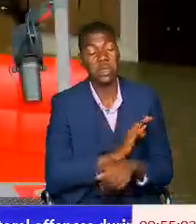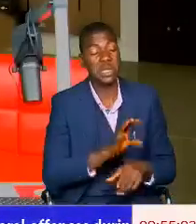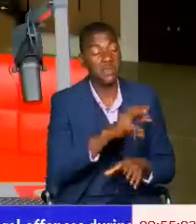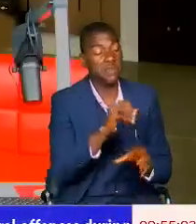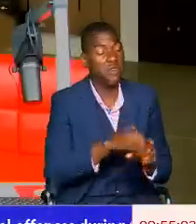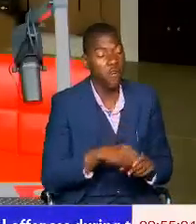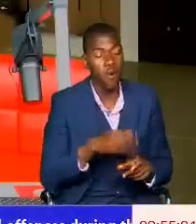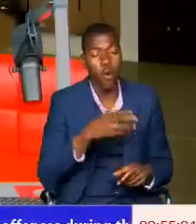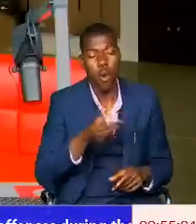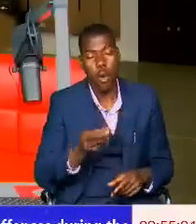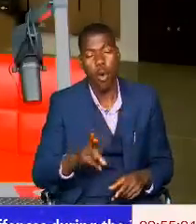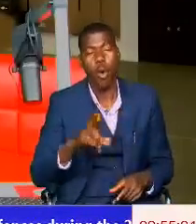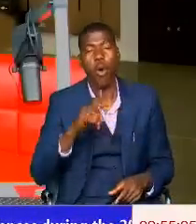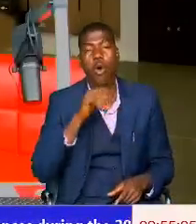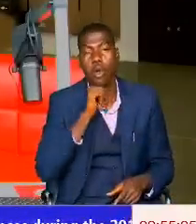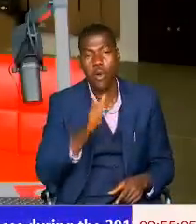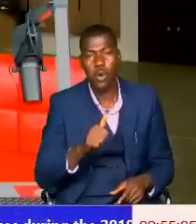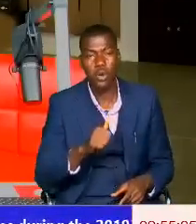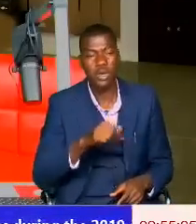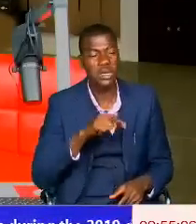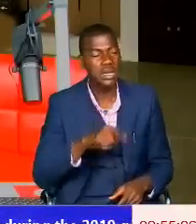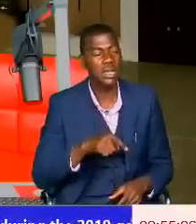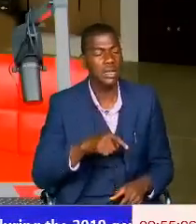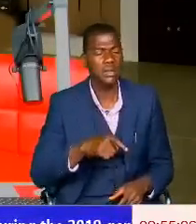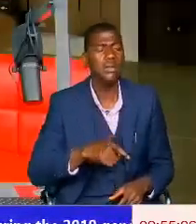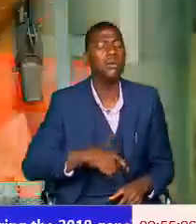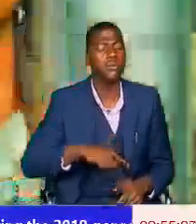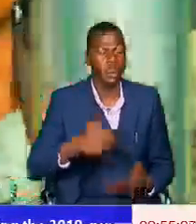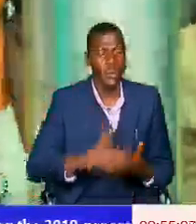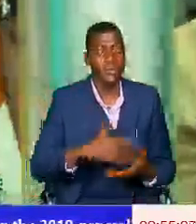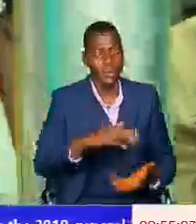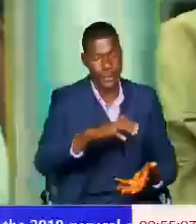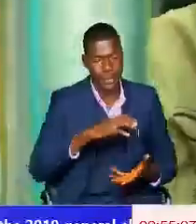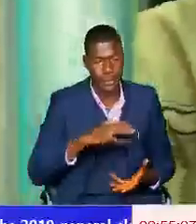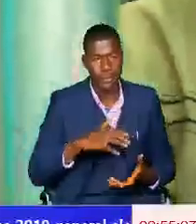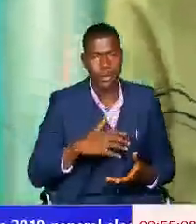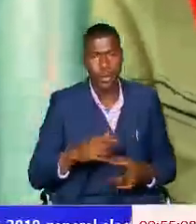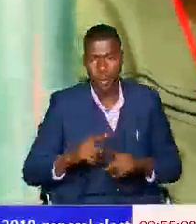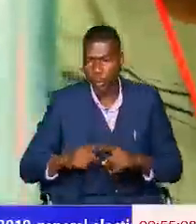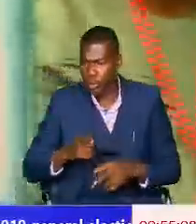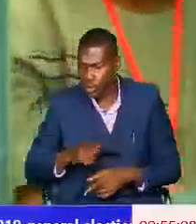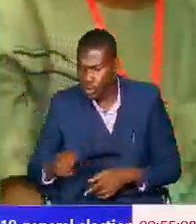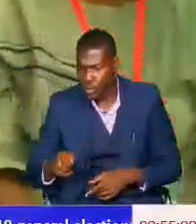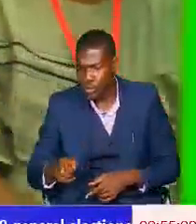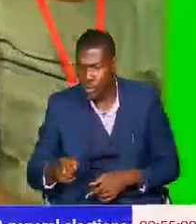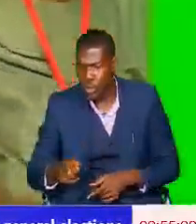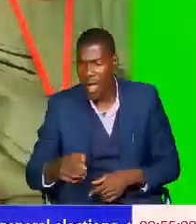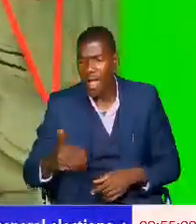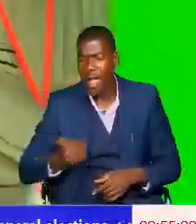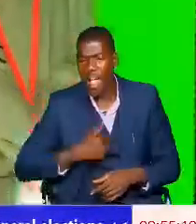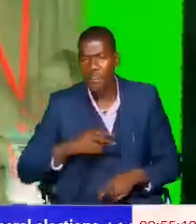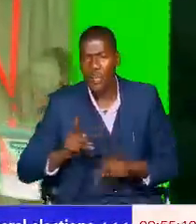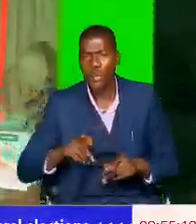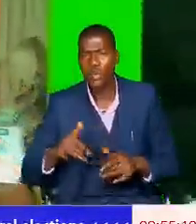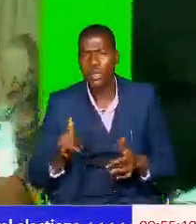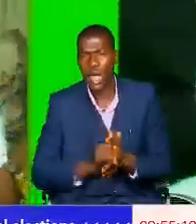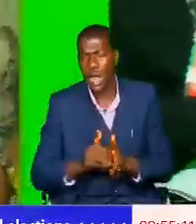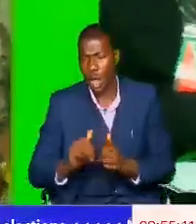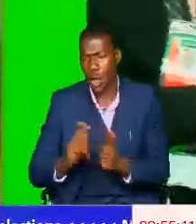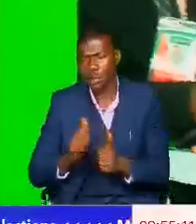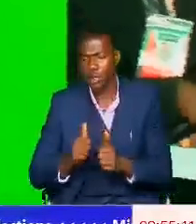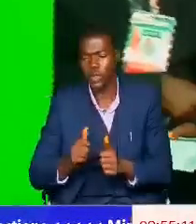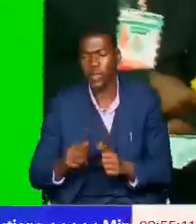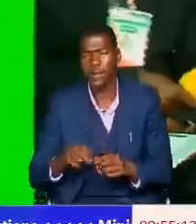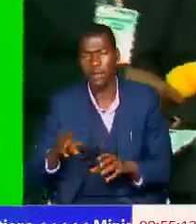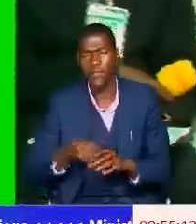You must bring in something, they must make money. Una own, una get competitors.